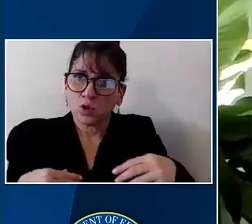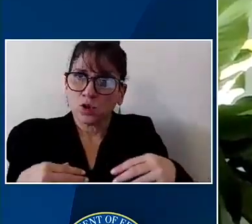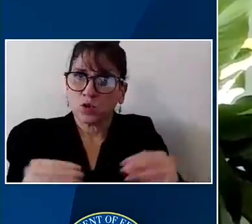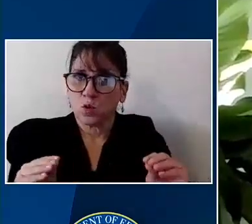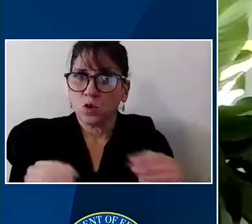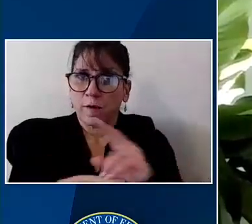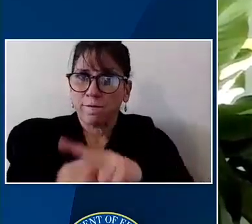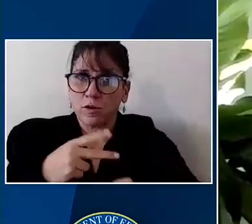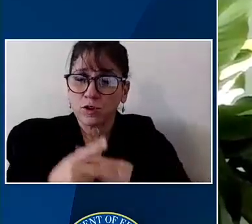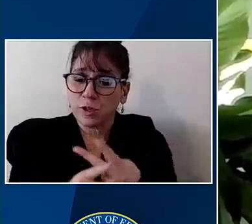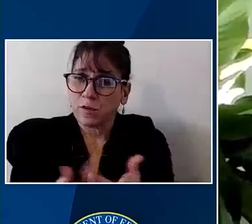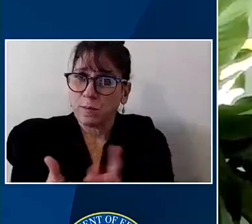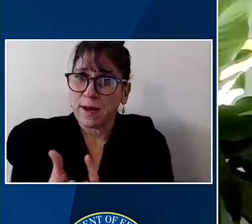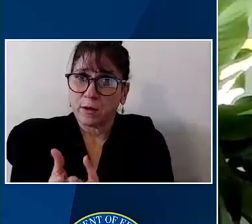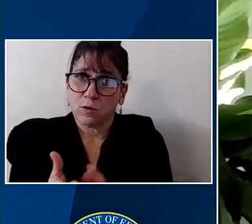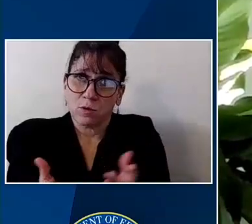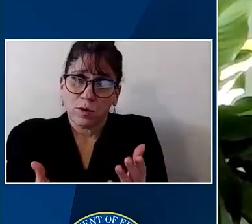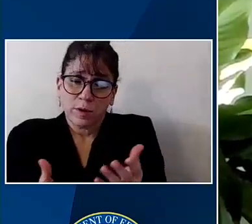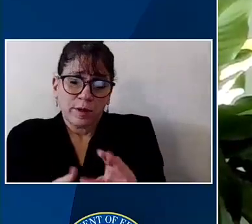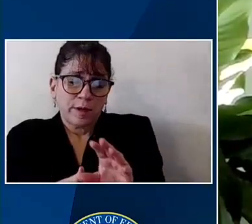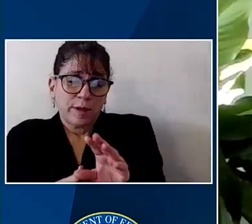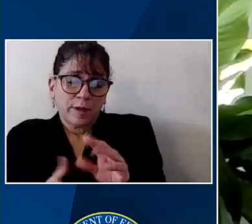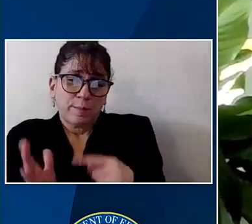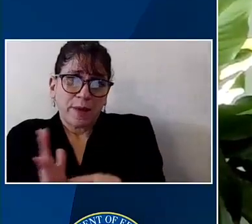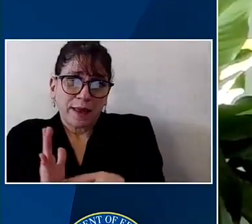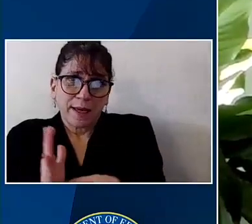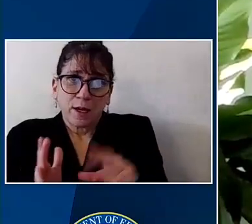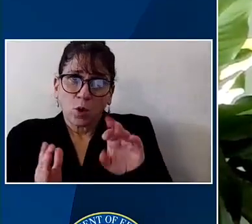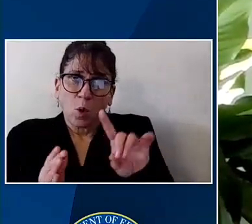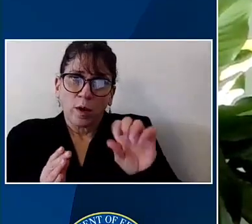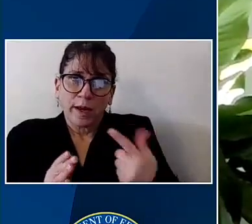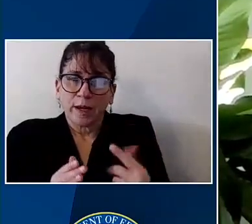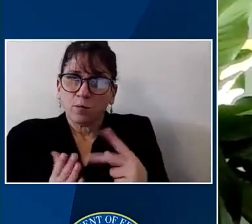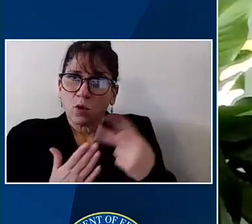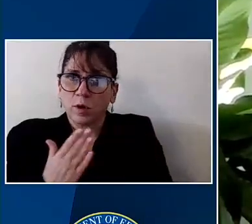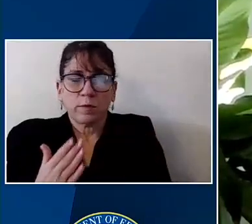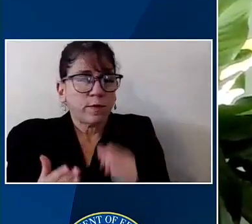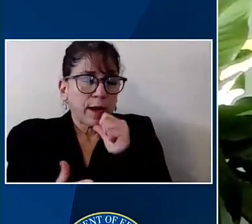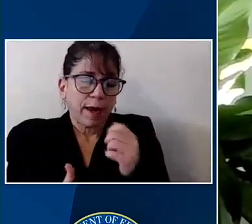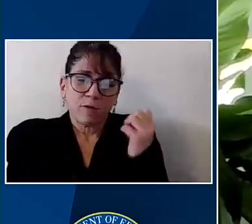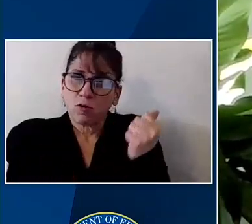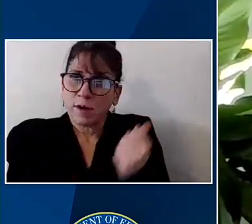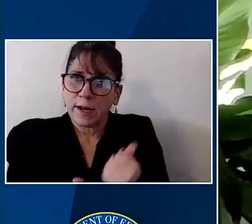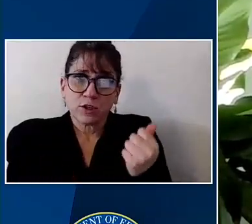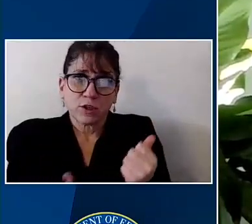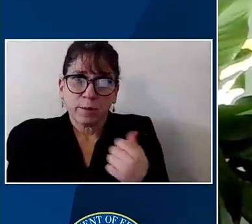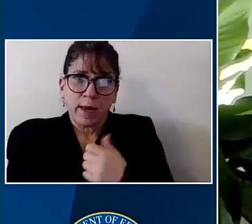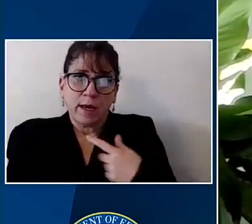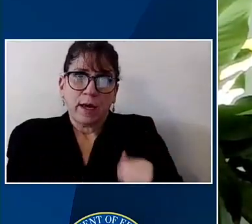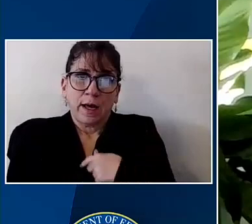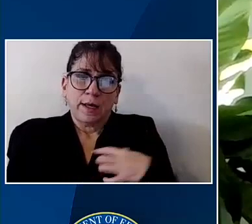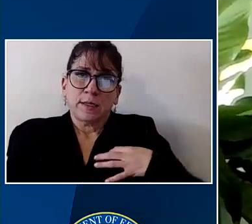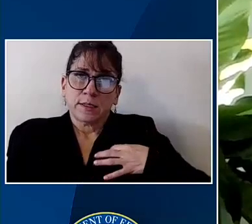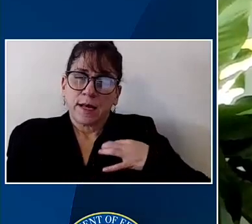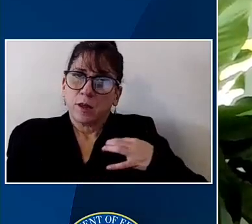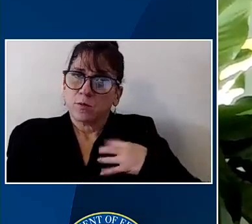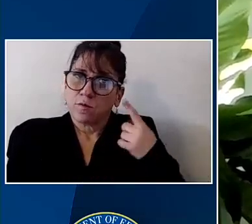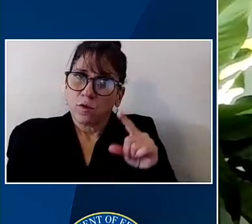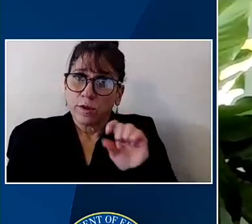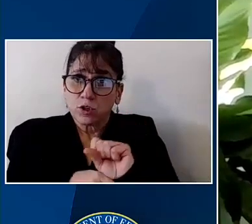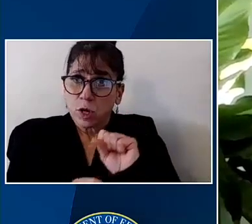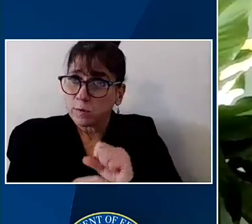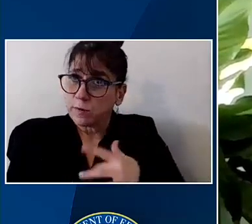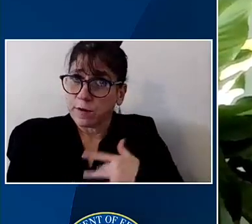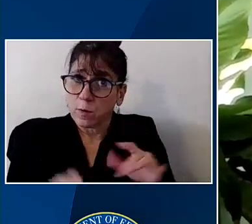and coding program. It did not have the accreditation that would make us eligible for the jobs that we thought we could get. As part of our